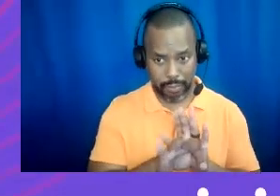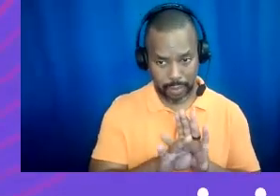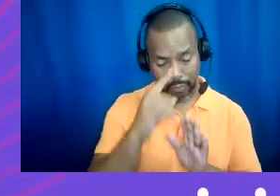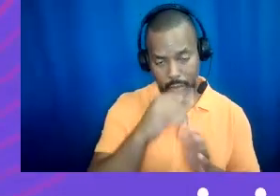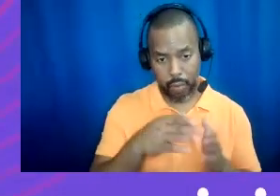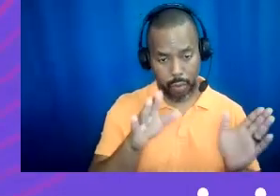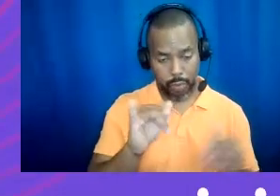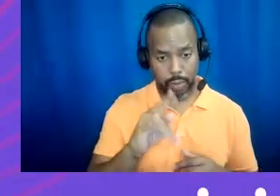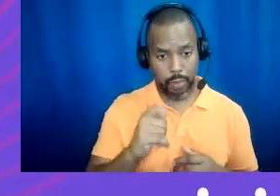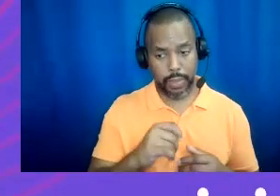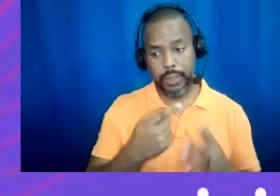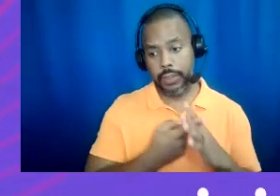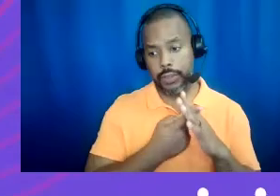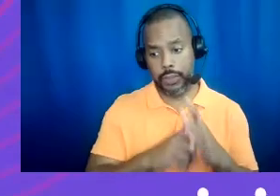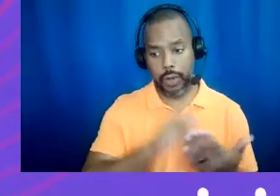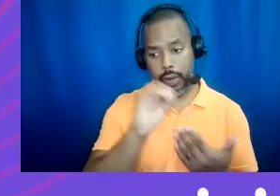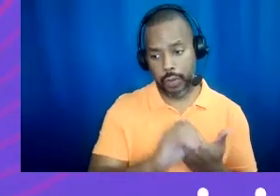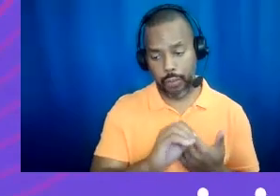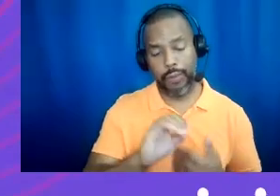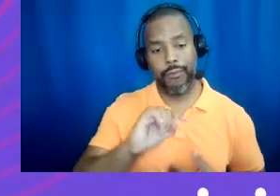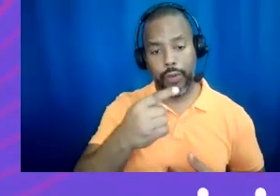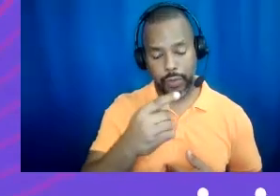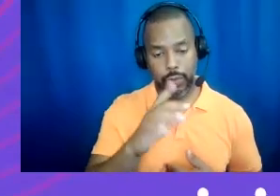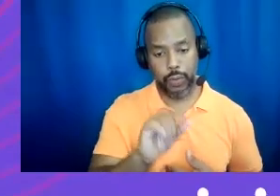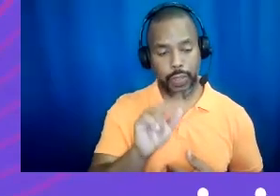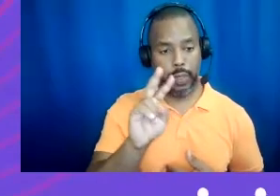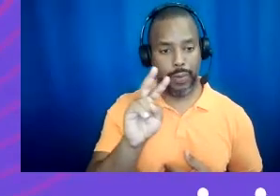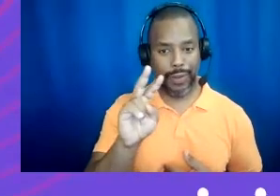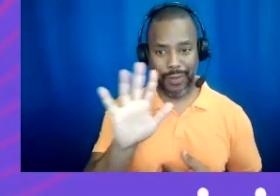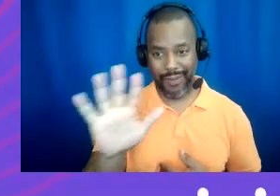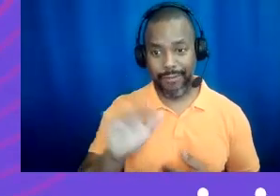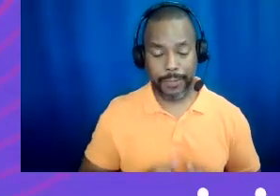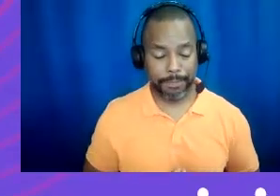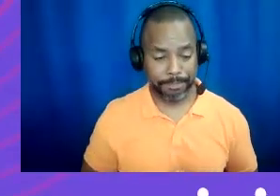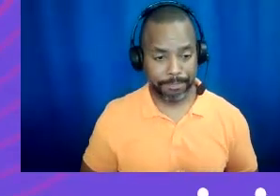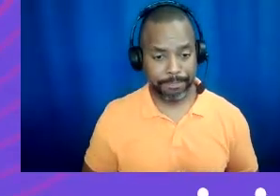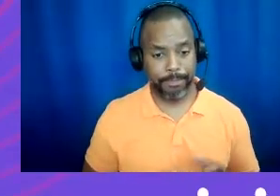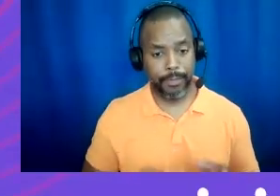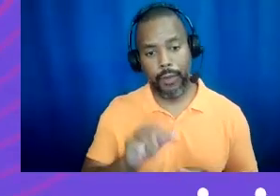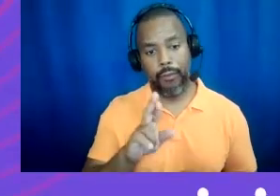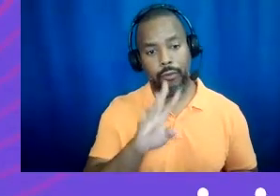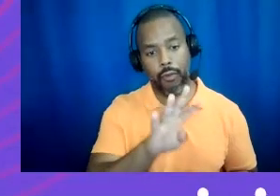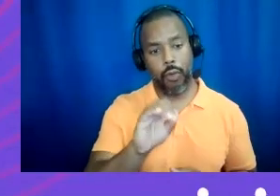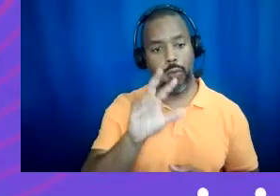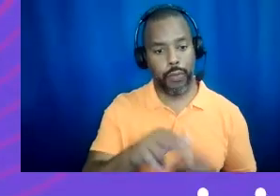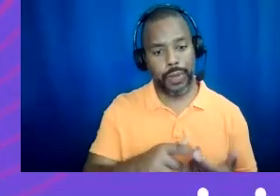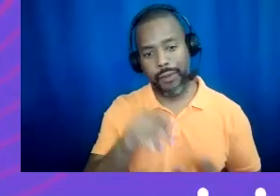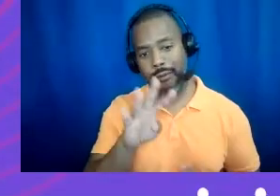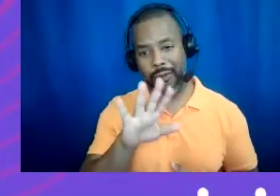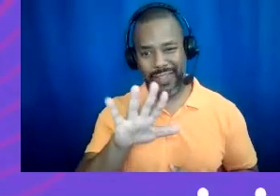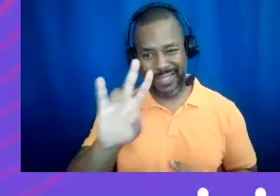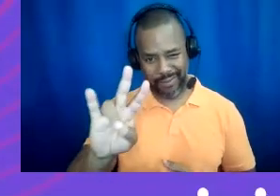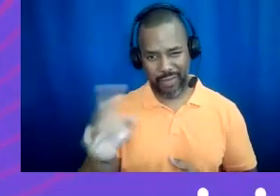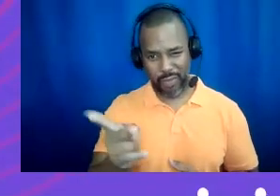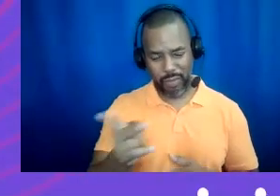begin October 1st of 2025. The supplemental retirement plans, the 403B plans, your 457s, those